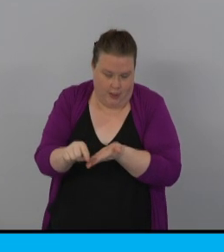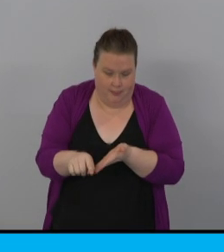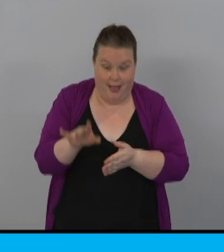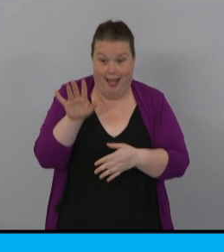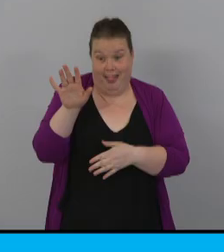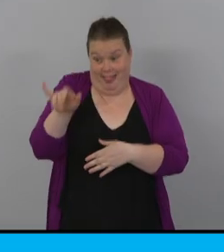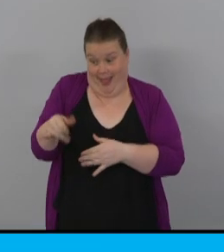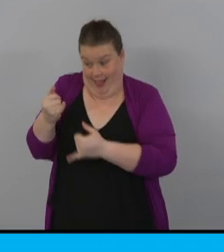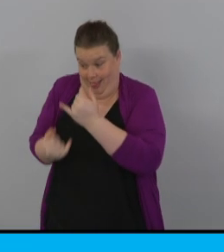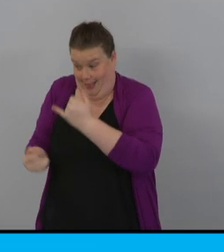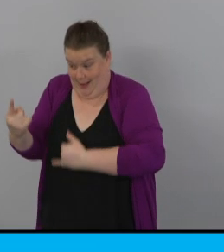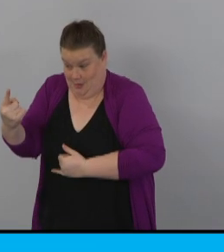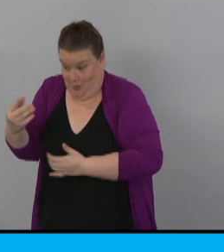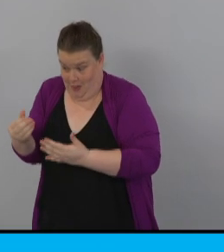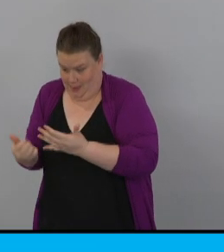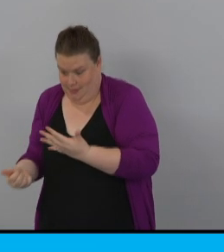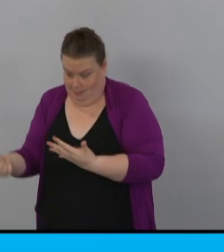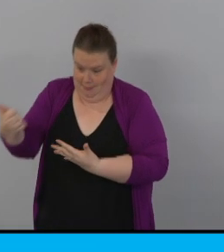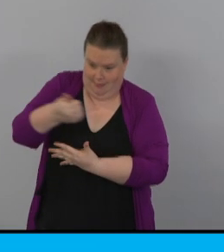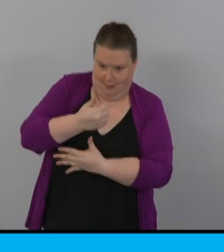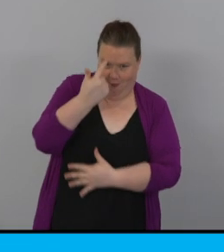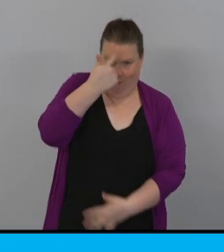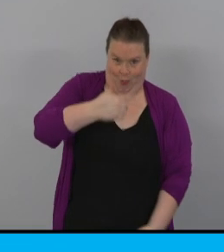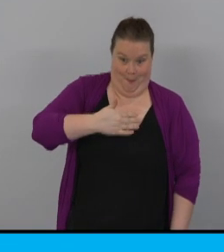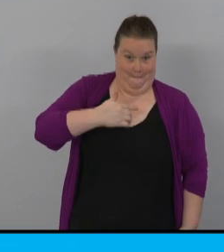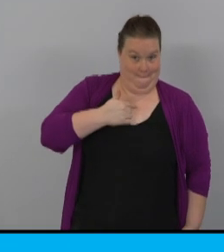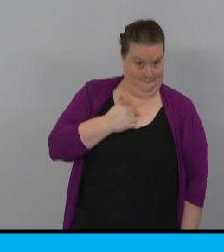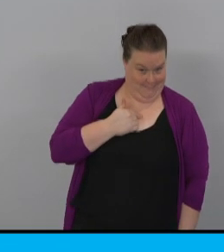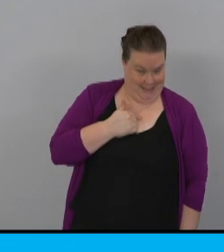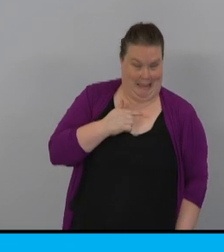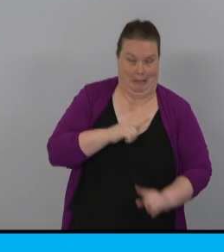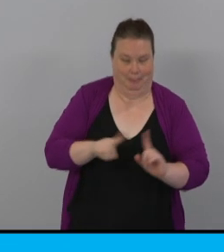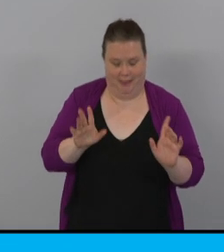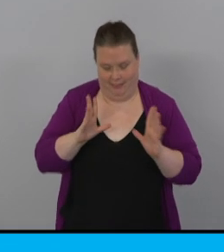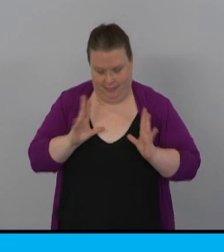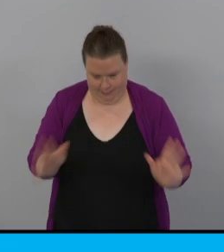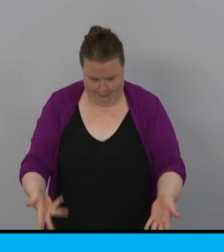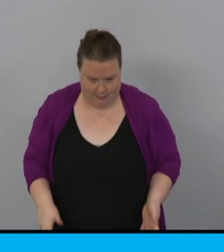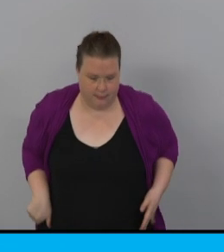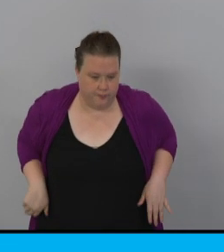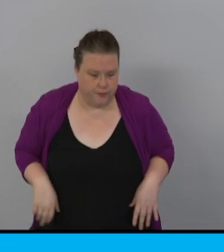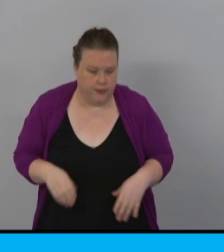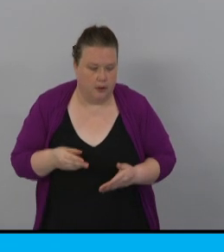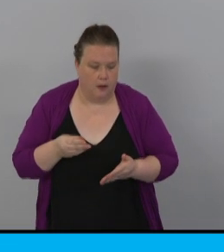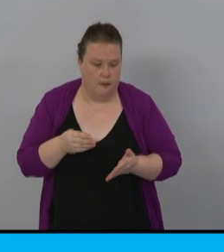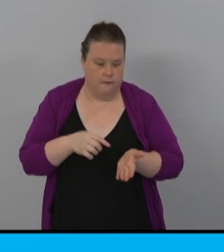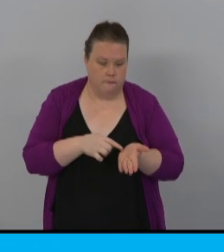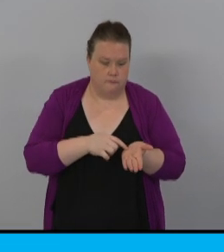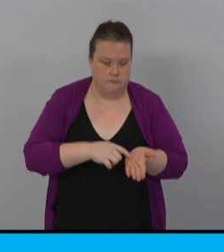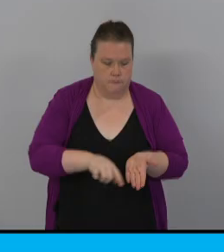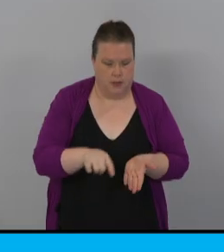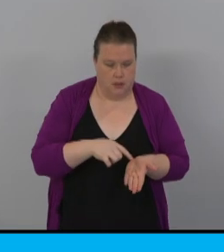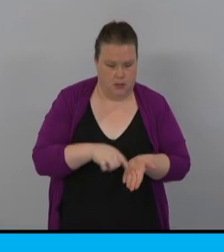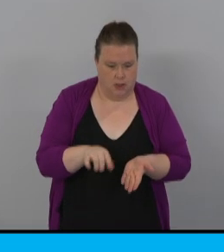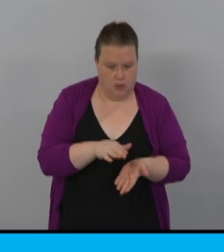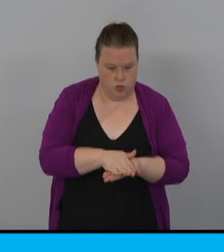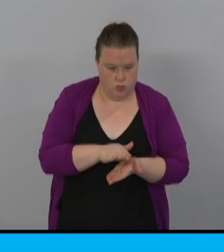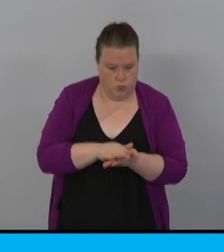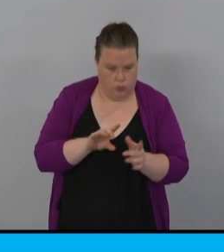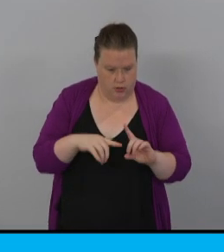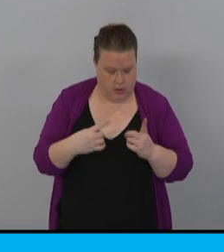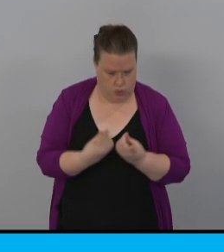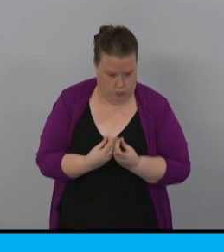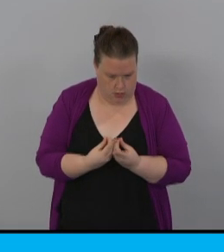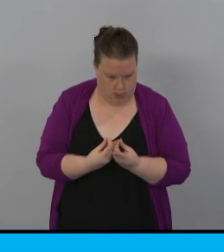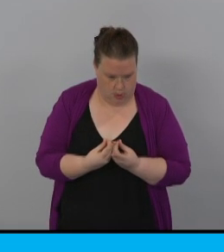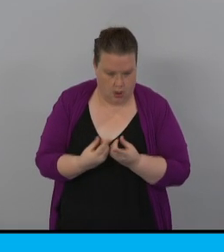up for me, but that's okay. So, on funding of school districts, so we've talked about this, property taxes, most